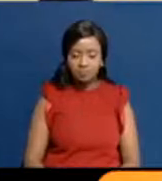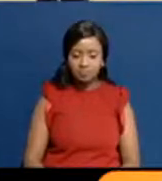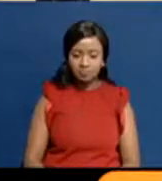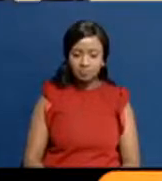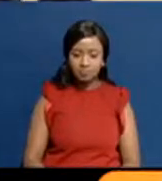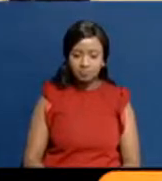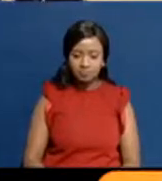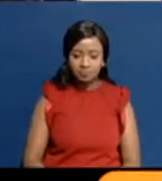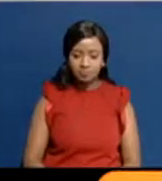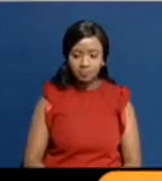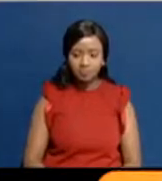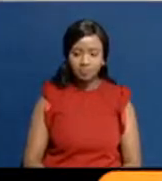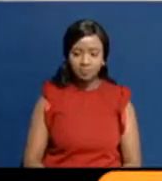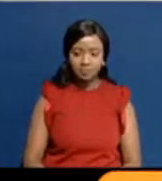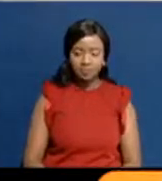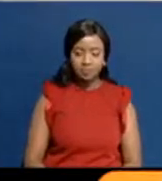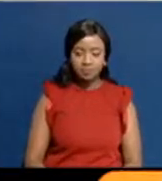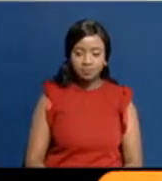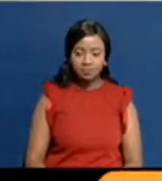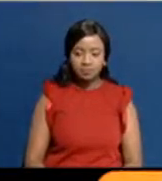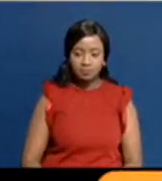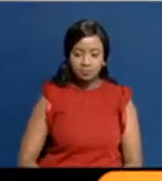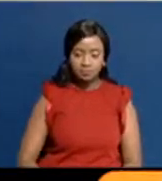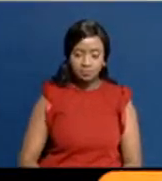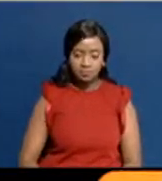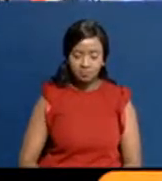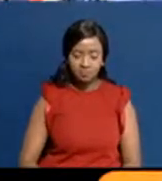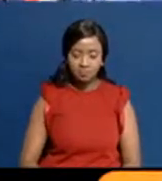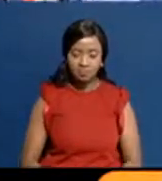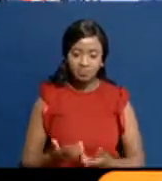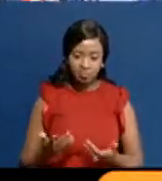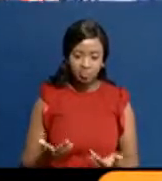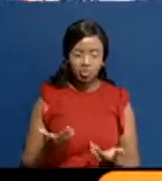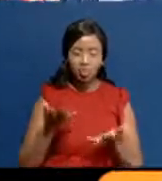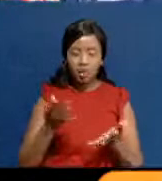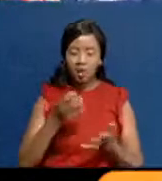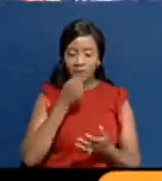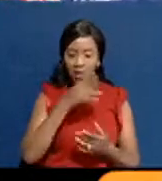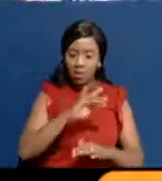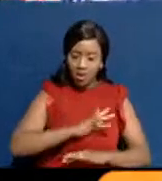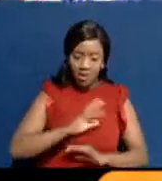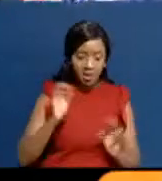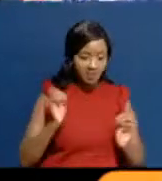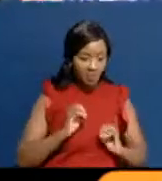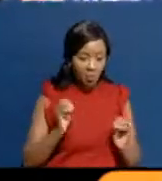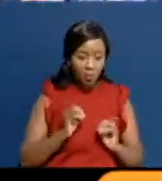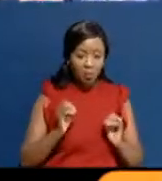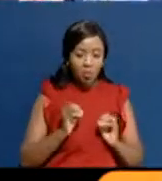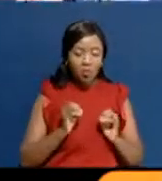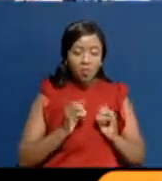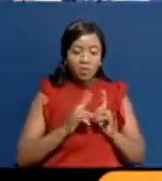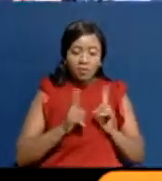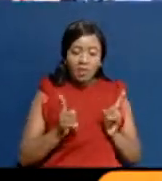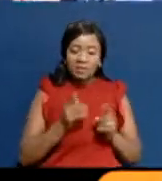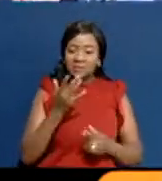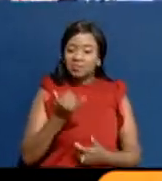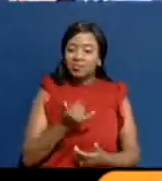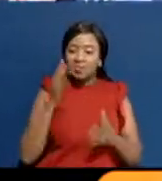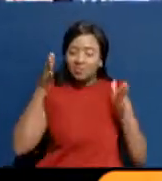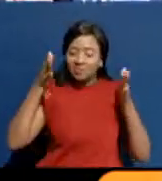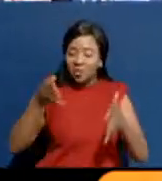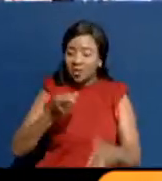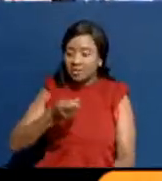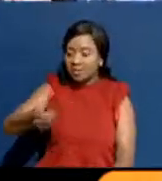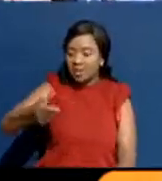supplies to government hospitals and health centers. So kuna upungufu, kuna uhaba, but then now mumelipa watu. And